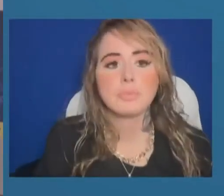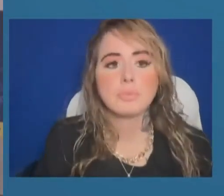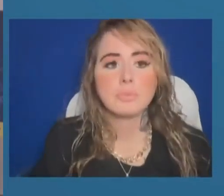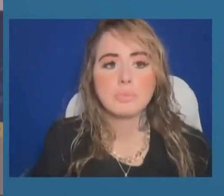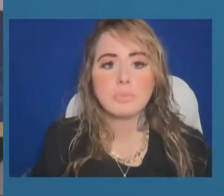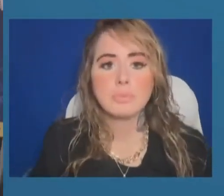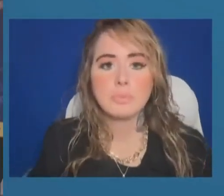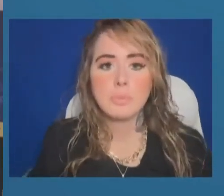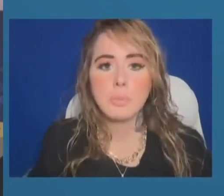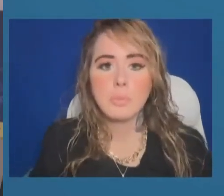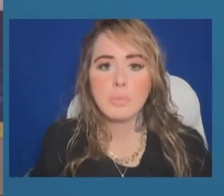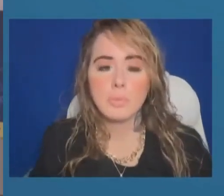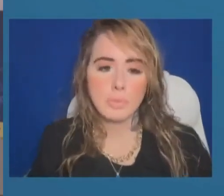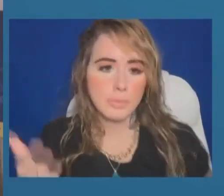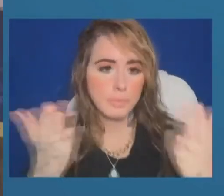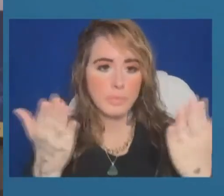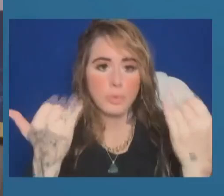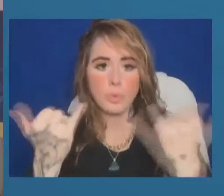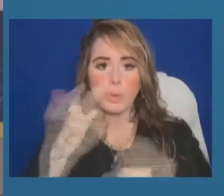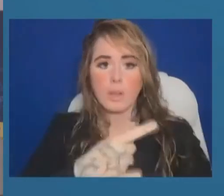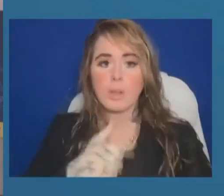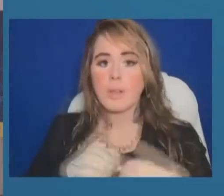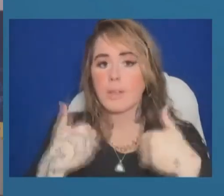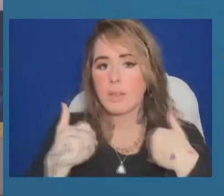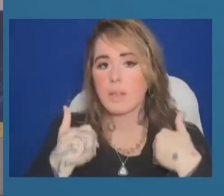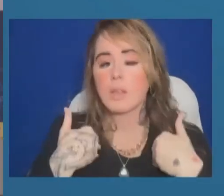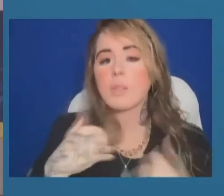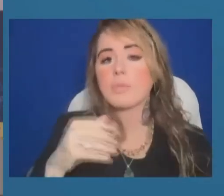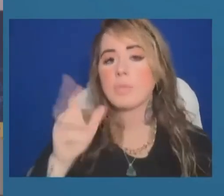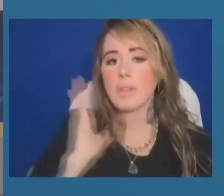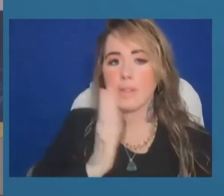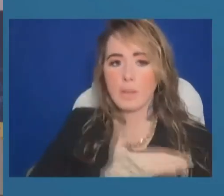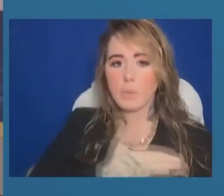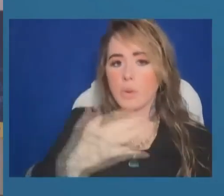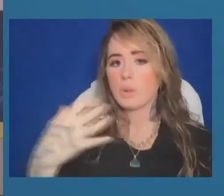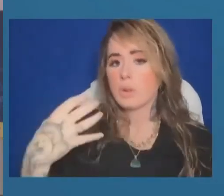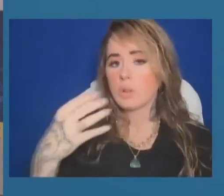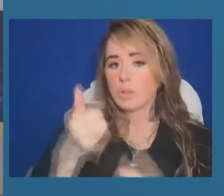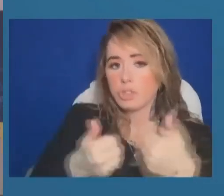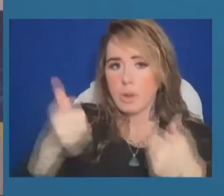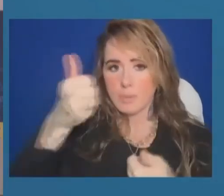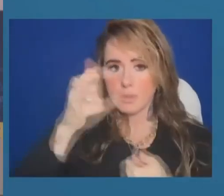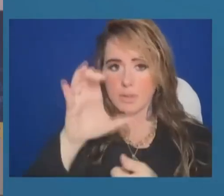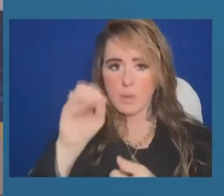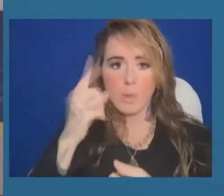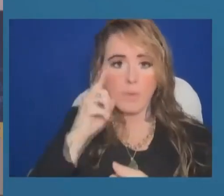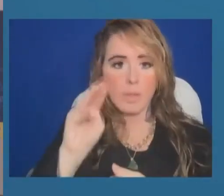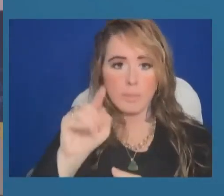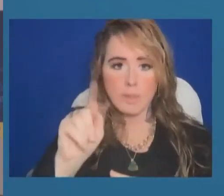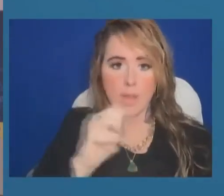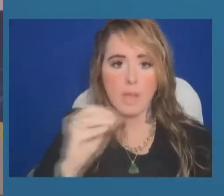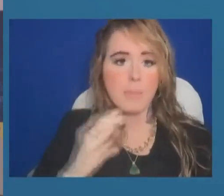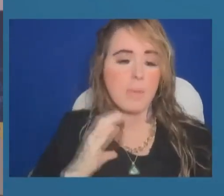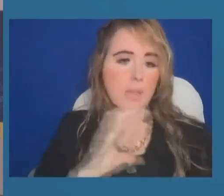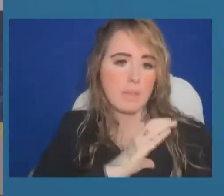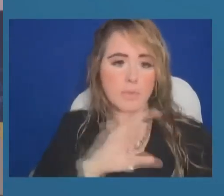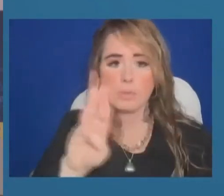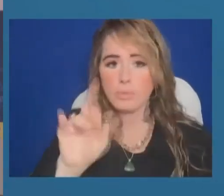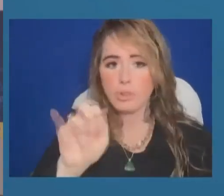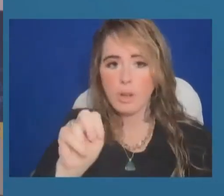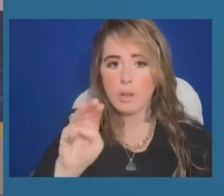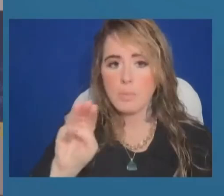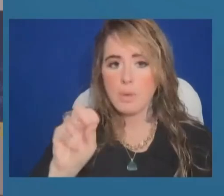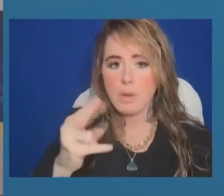I'm joined here today by Jana Lieber, the Chairman and CEO of the MTA, and my counsel, Brian Mahana.